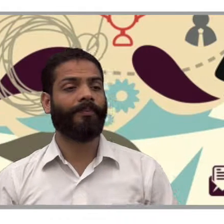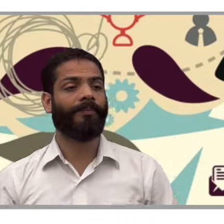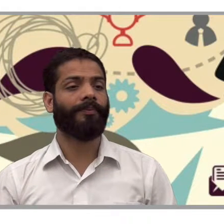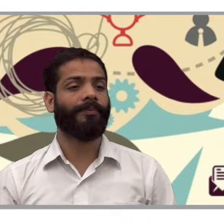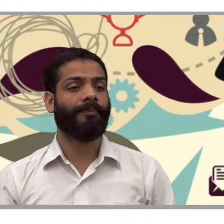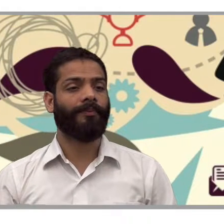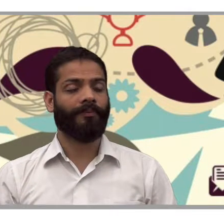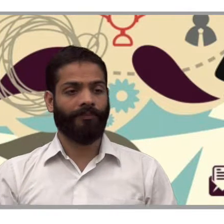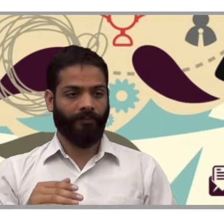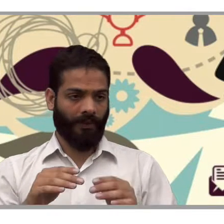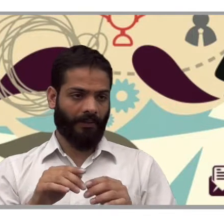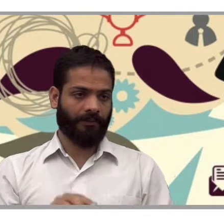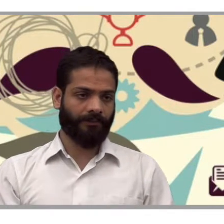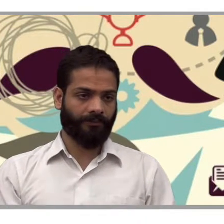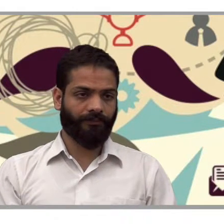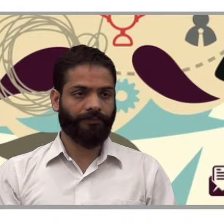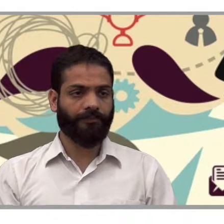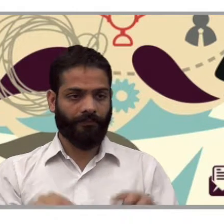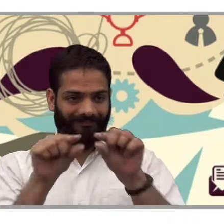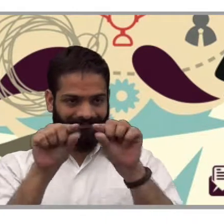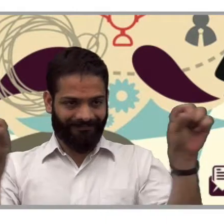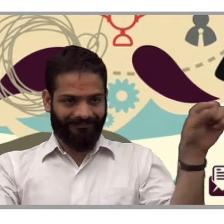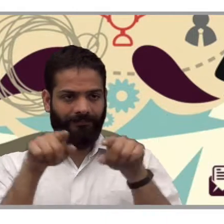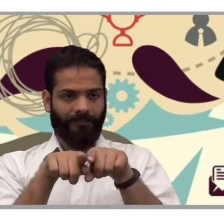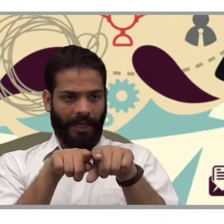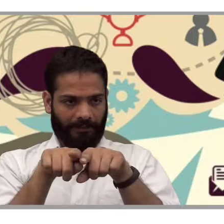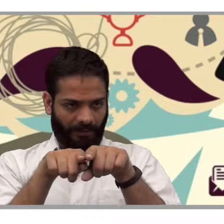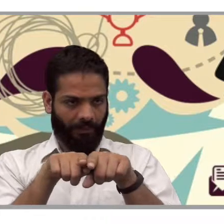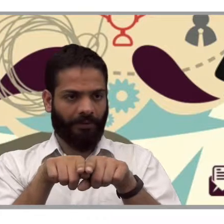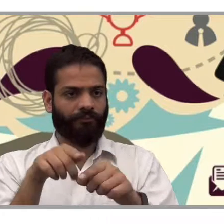So, the sign would be like Sibaji come,